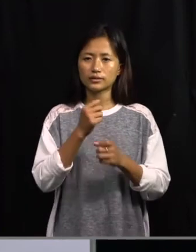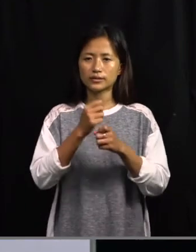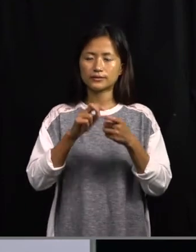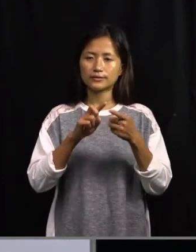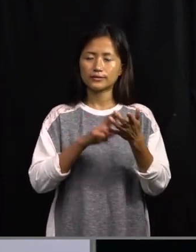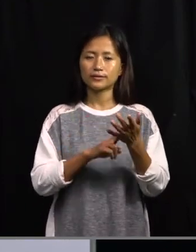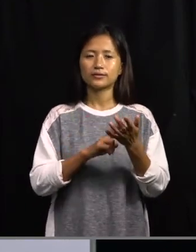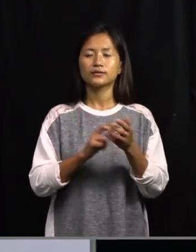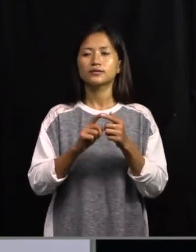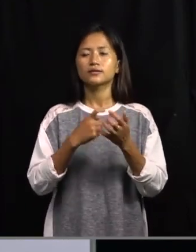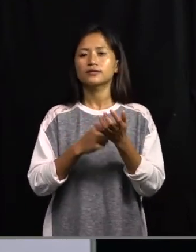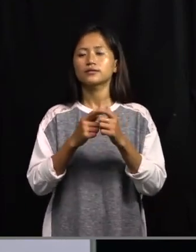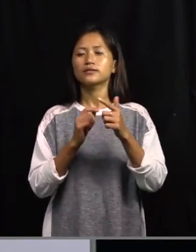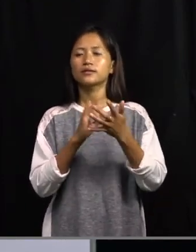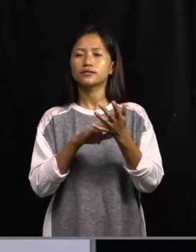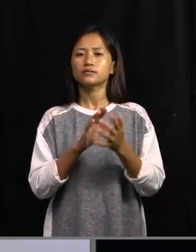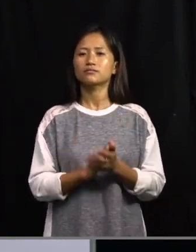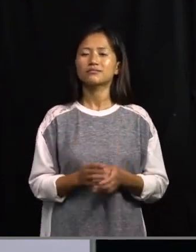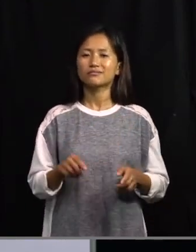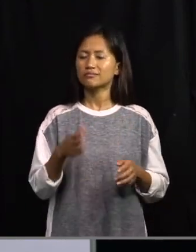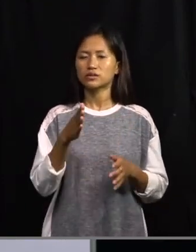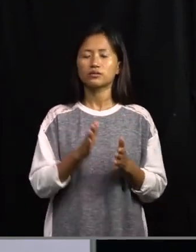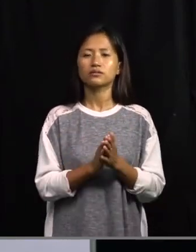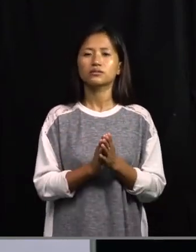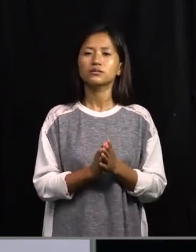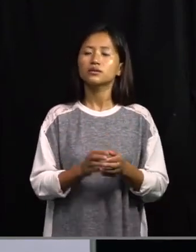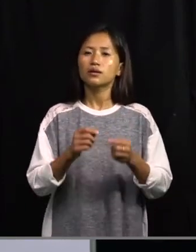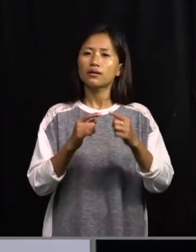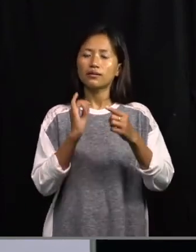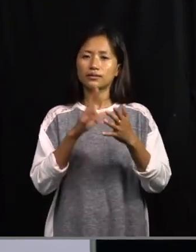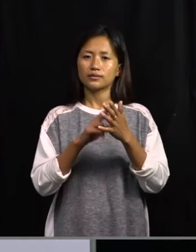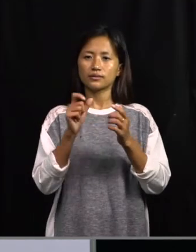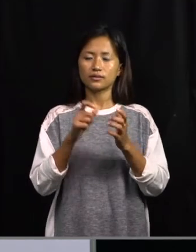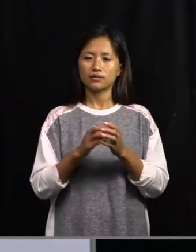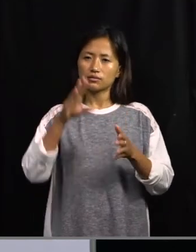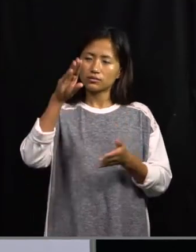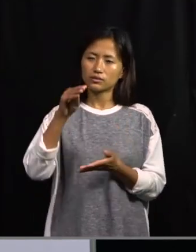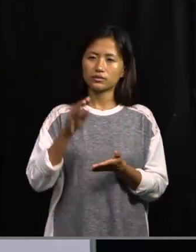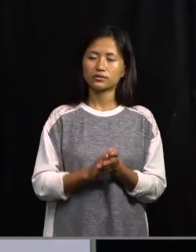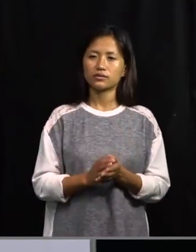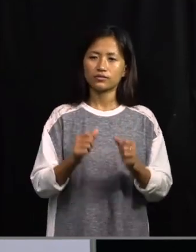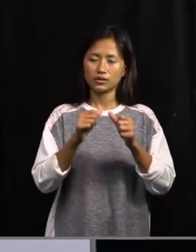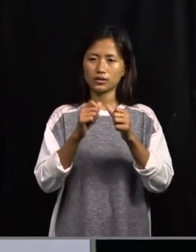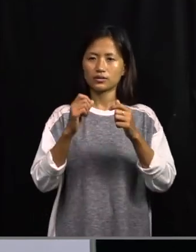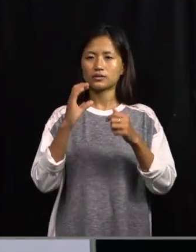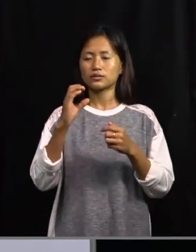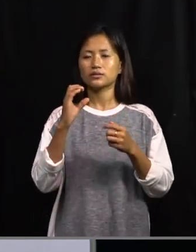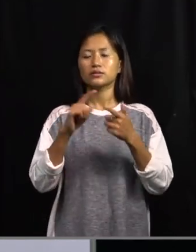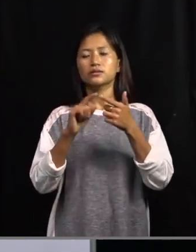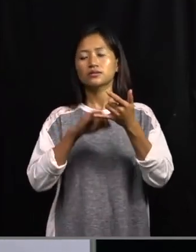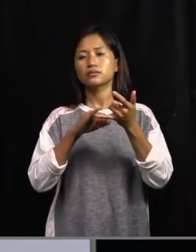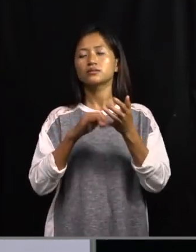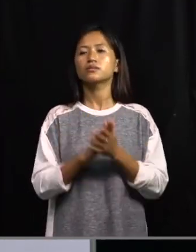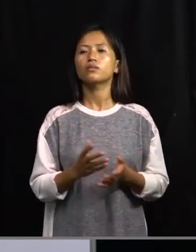but not creating any liability. They are generating revenue, but not reducing any of its assets. Why? Because they